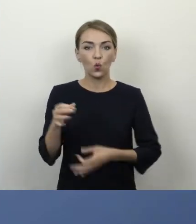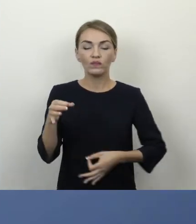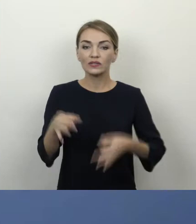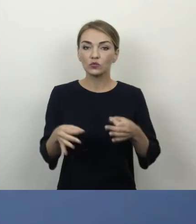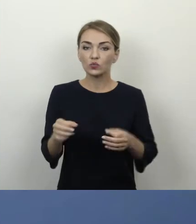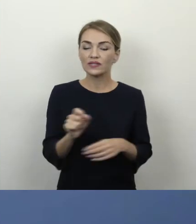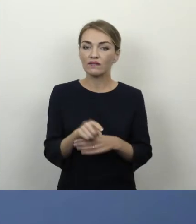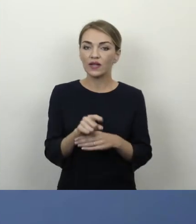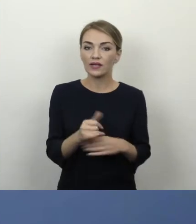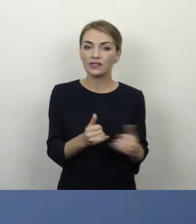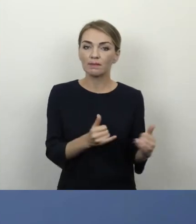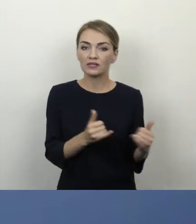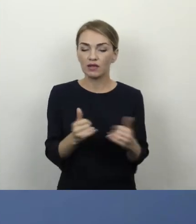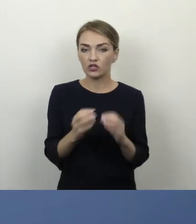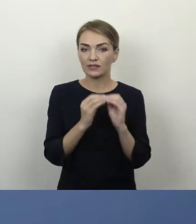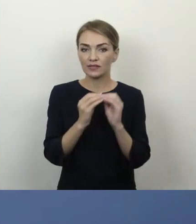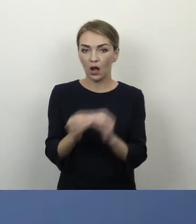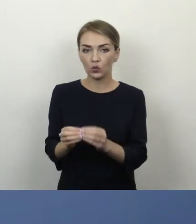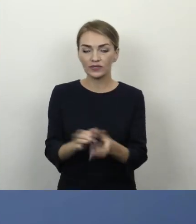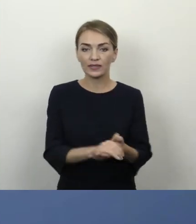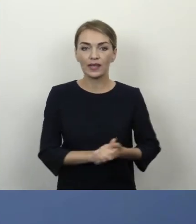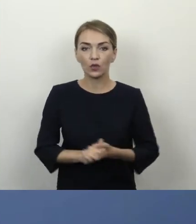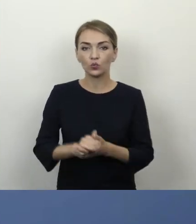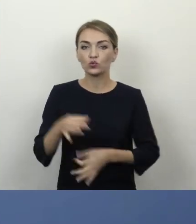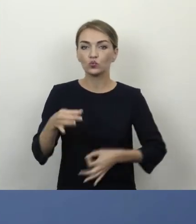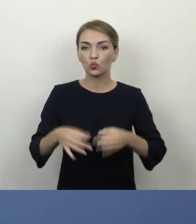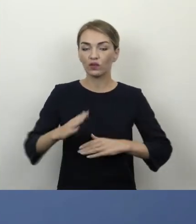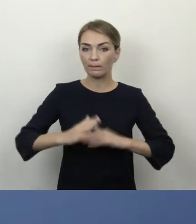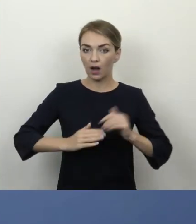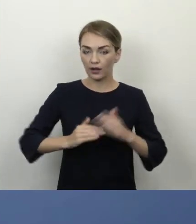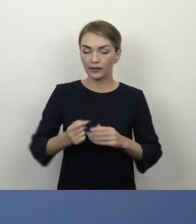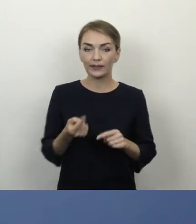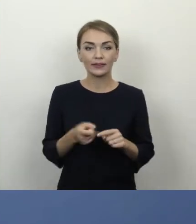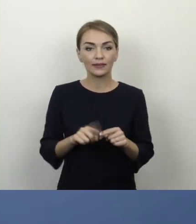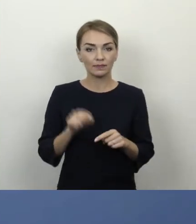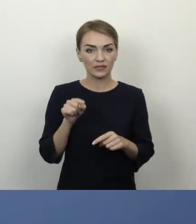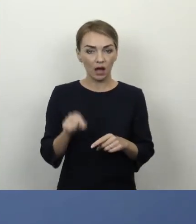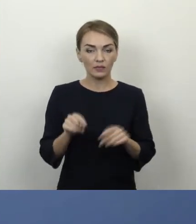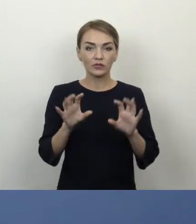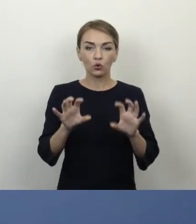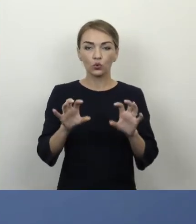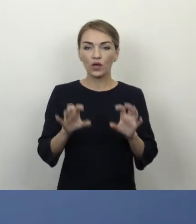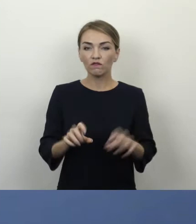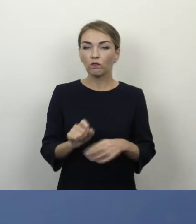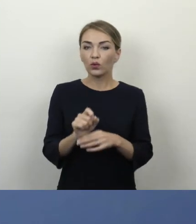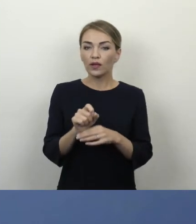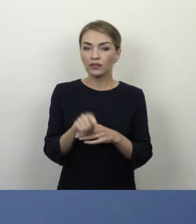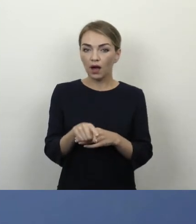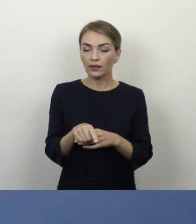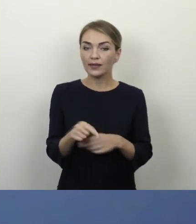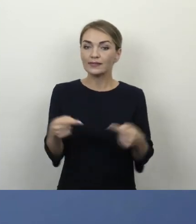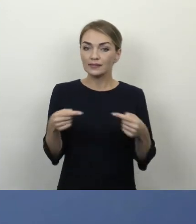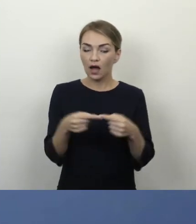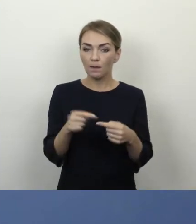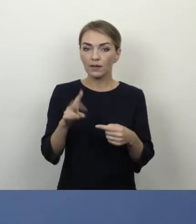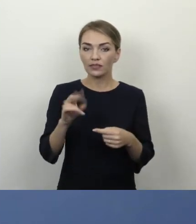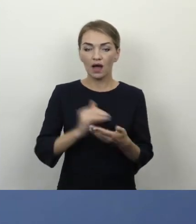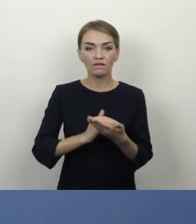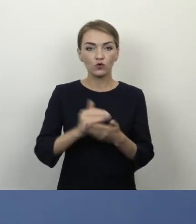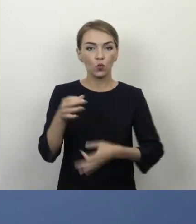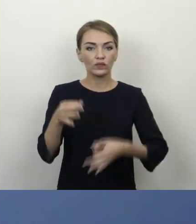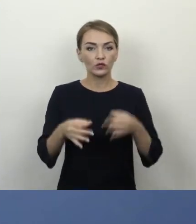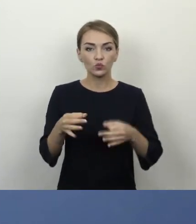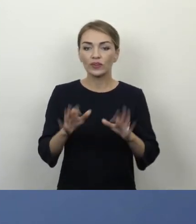vests the Supreme Court with the task to ensure the consistency of the case